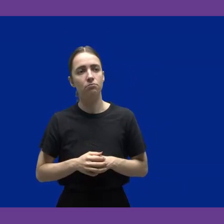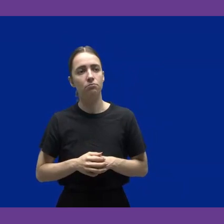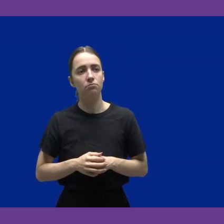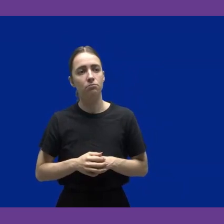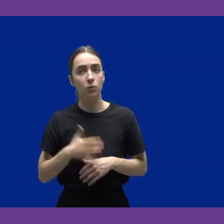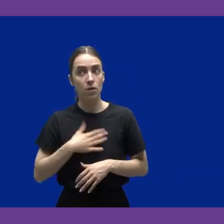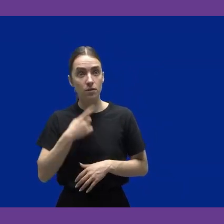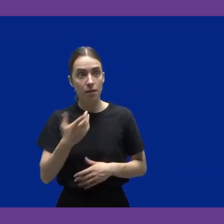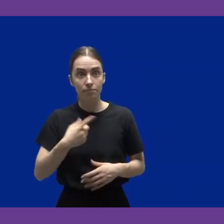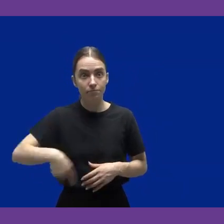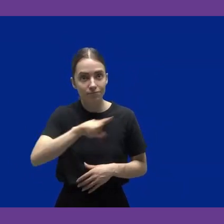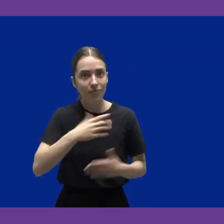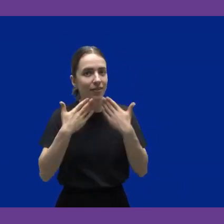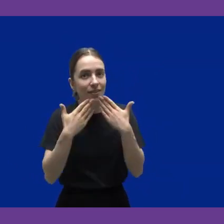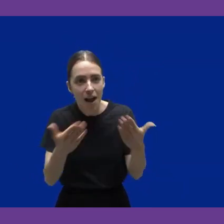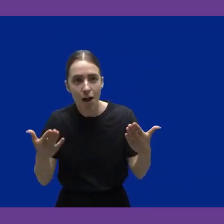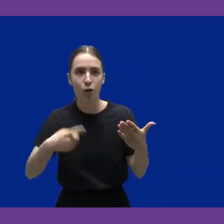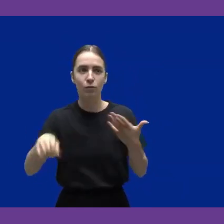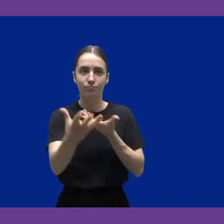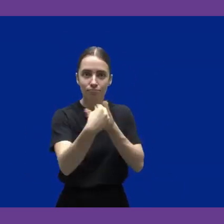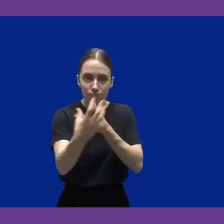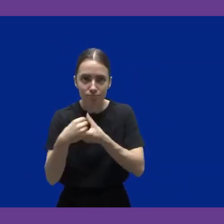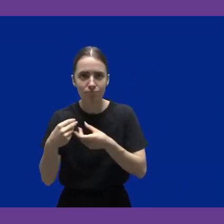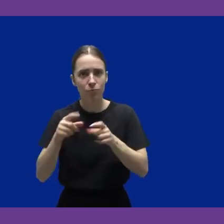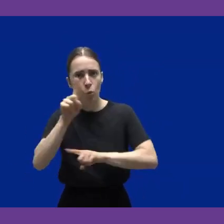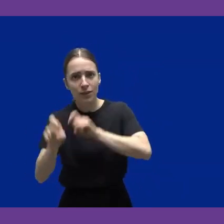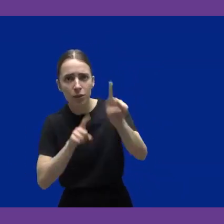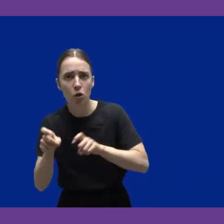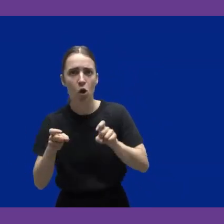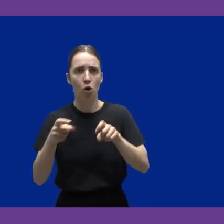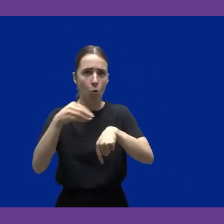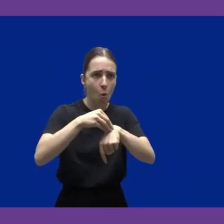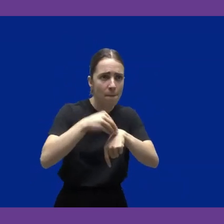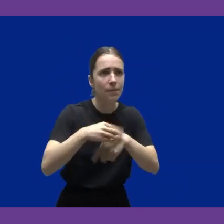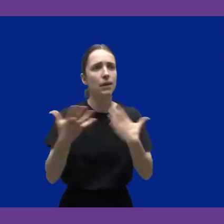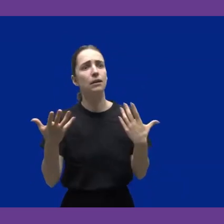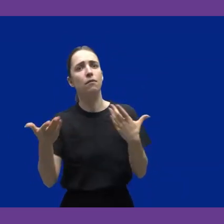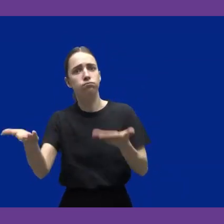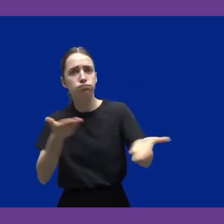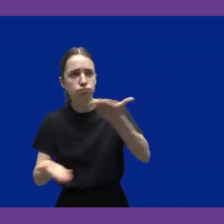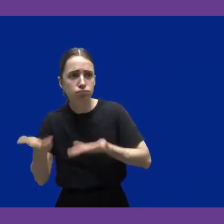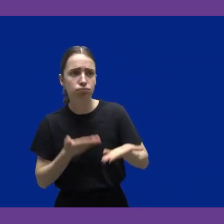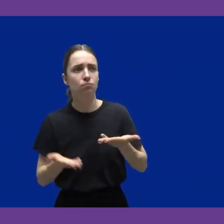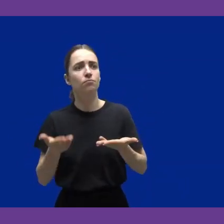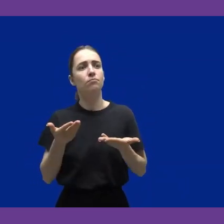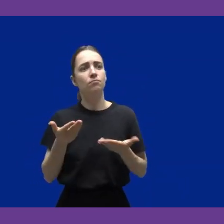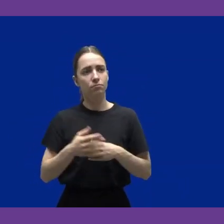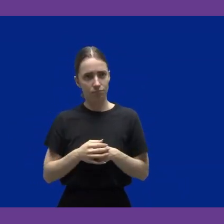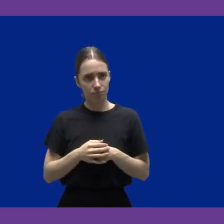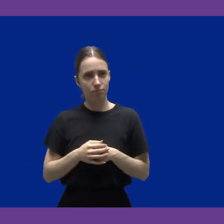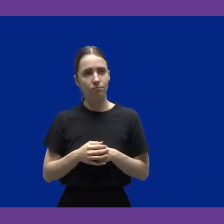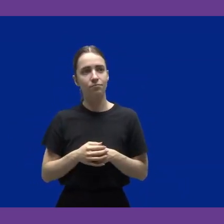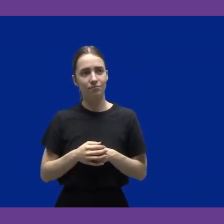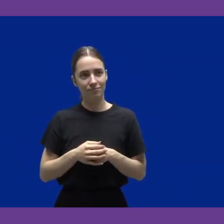very active questions. We hope you have a clear understanding of how the European Accessibility Act works and